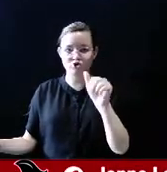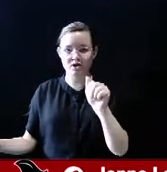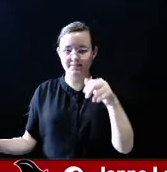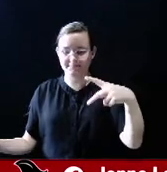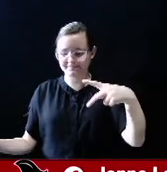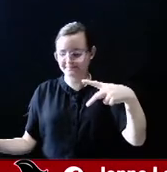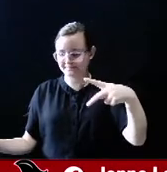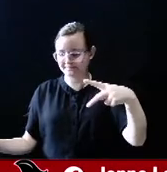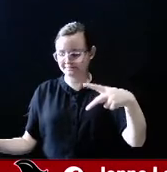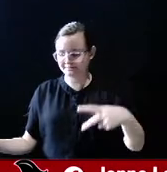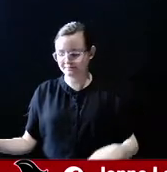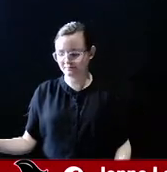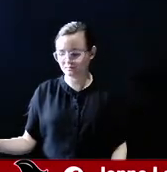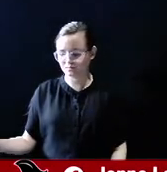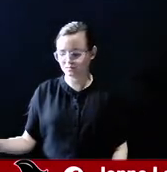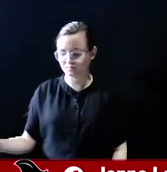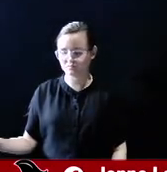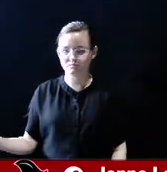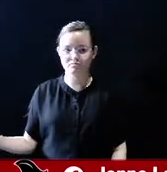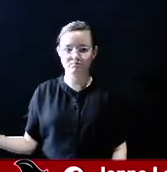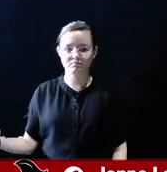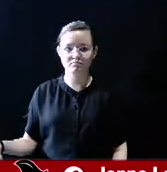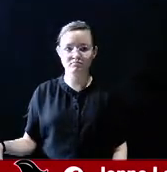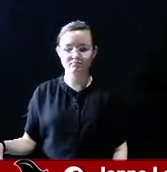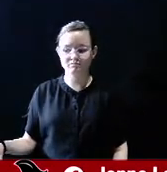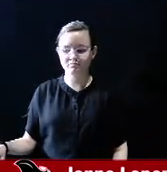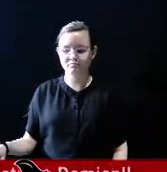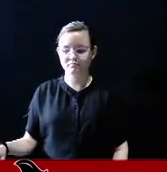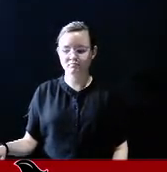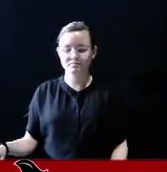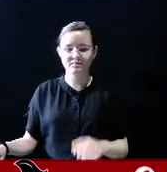Alexandra Veronica Pierre.